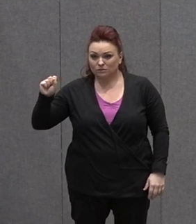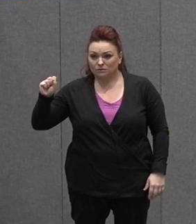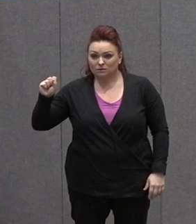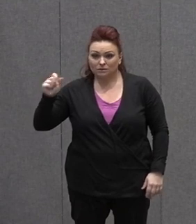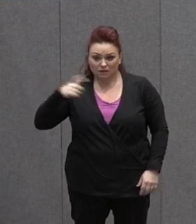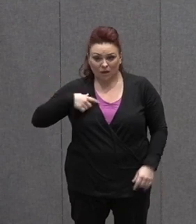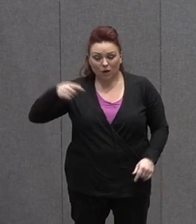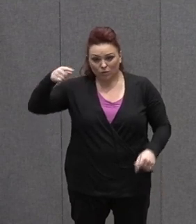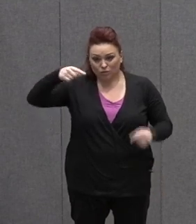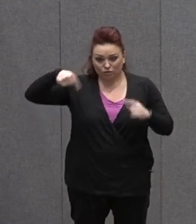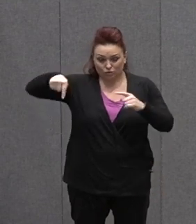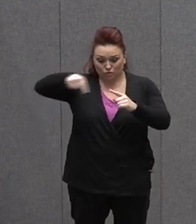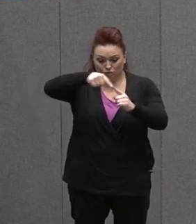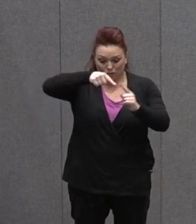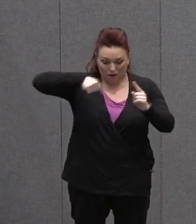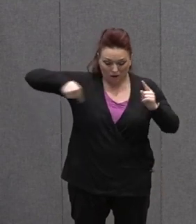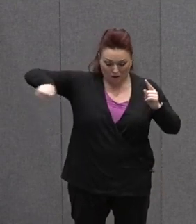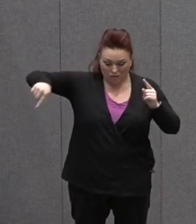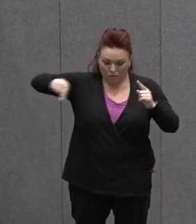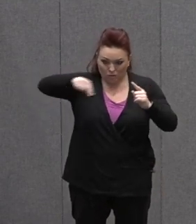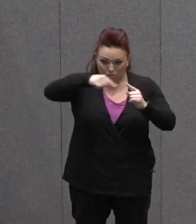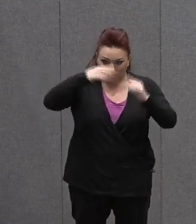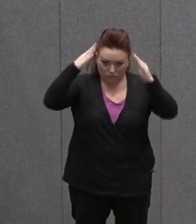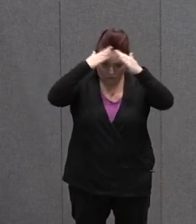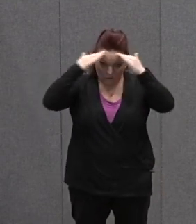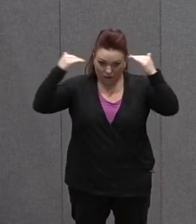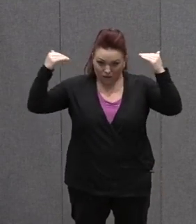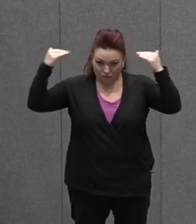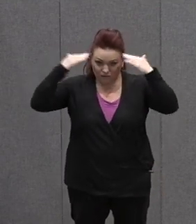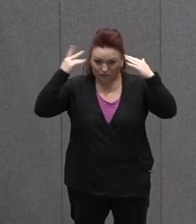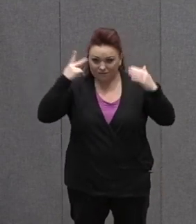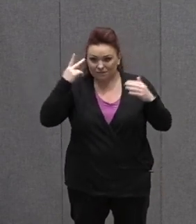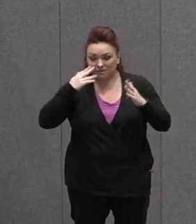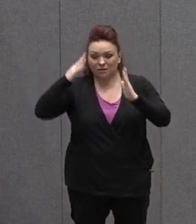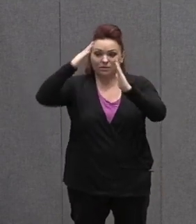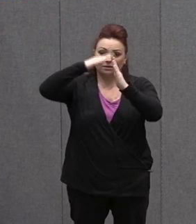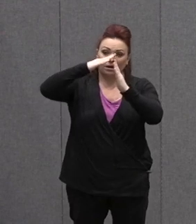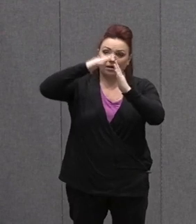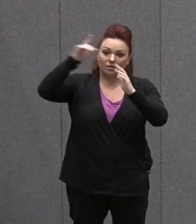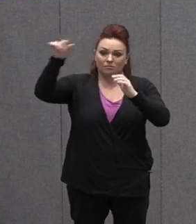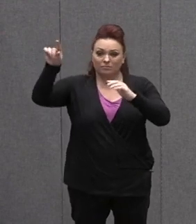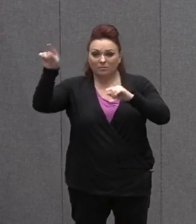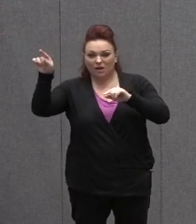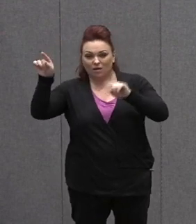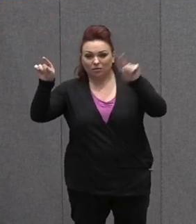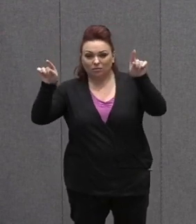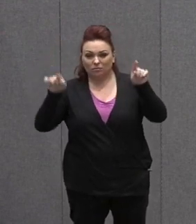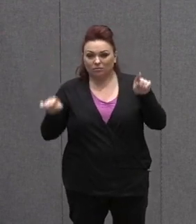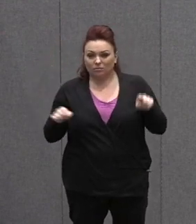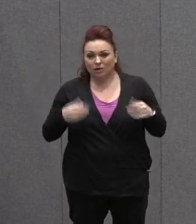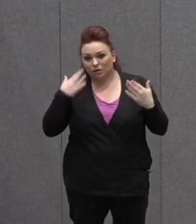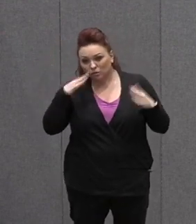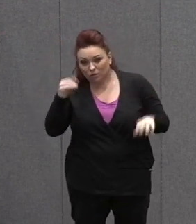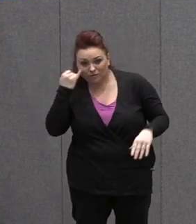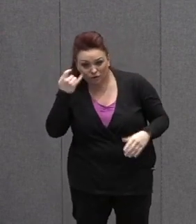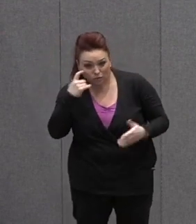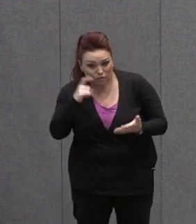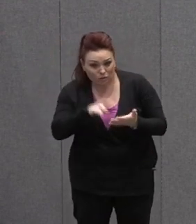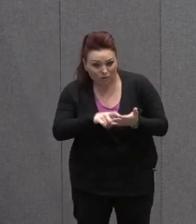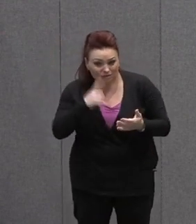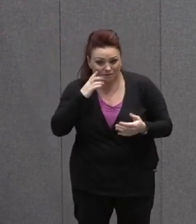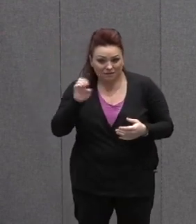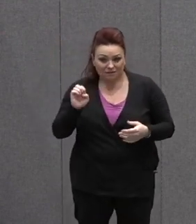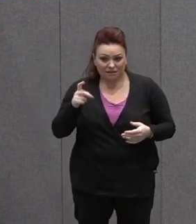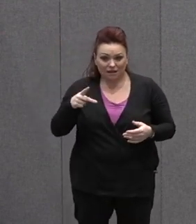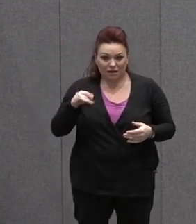round. I see them. I see some even up here and some on the other side. I don't know if you guys saw the